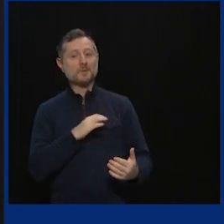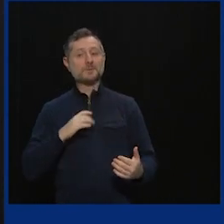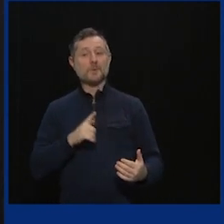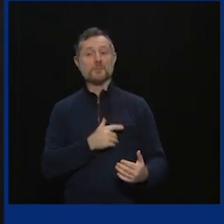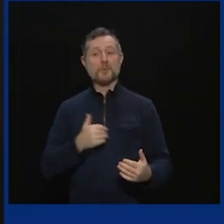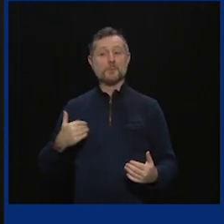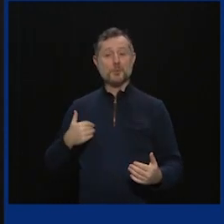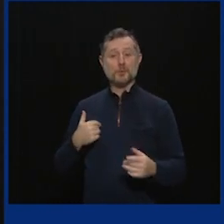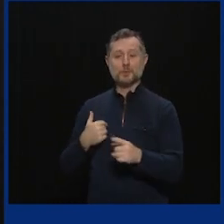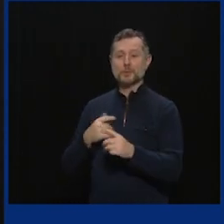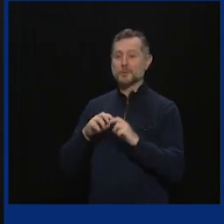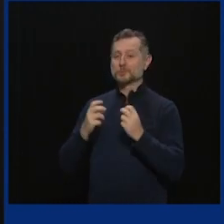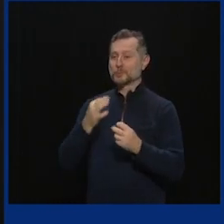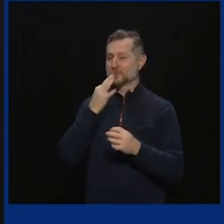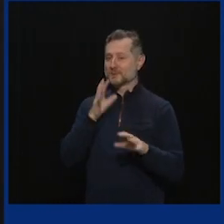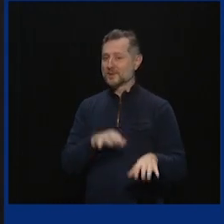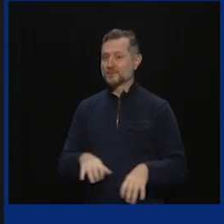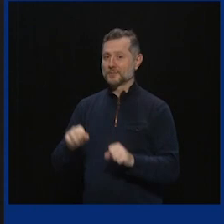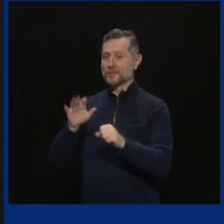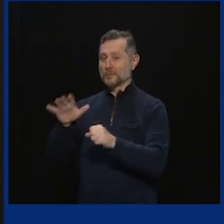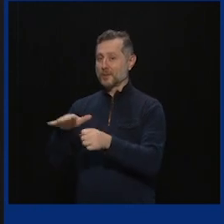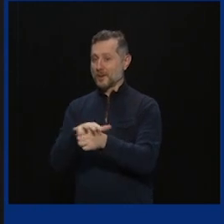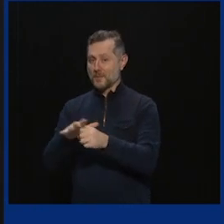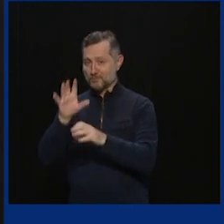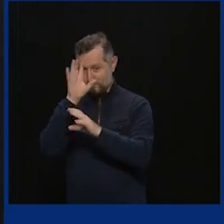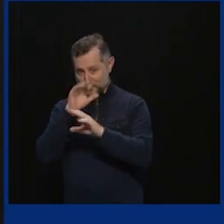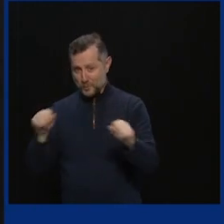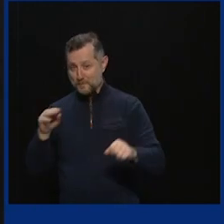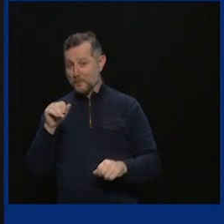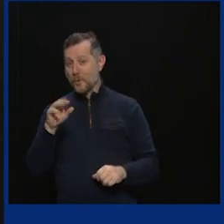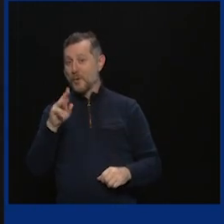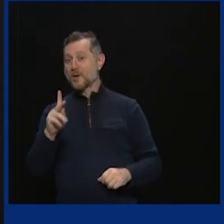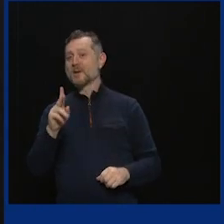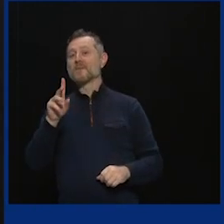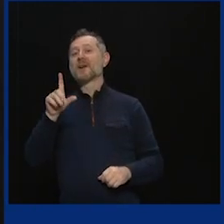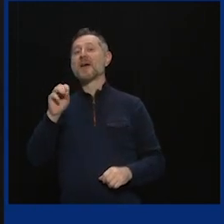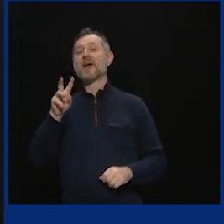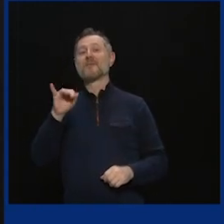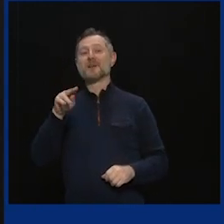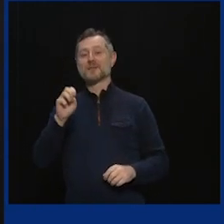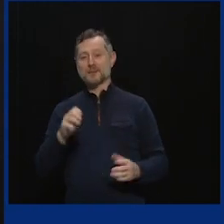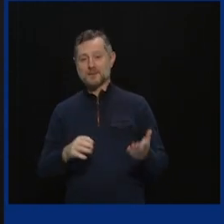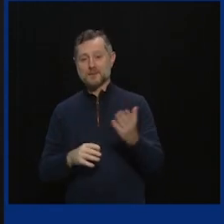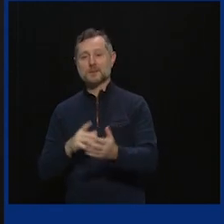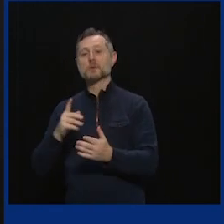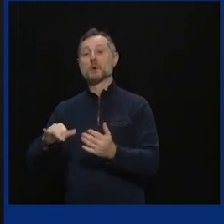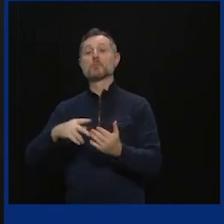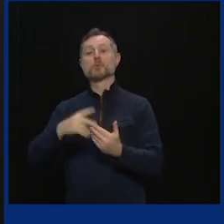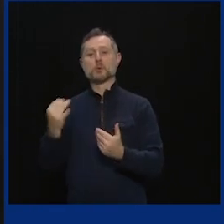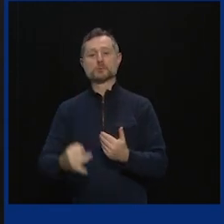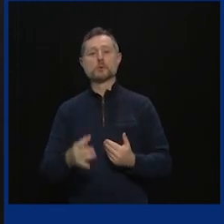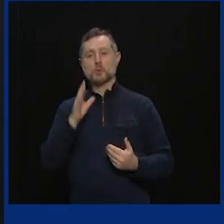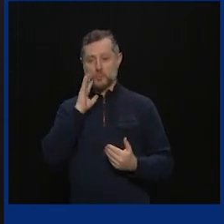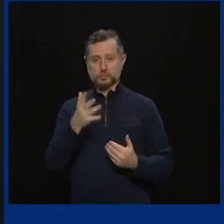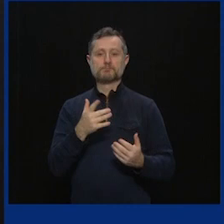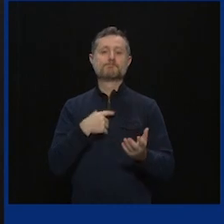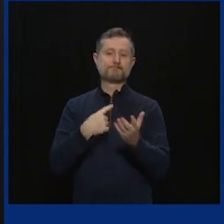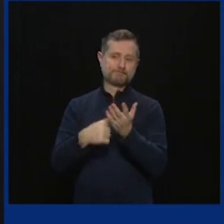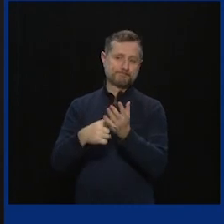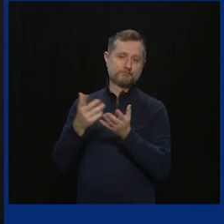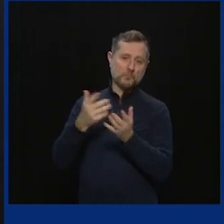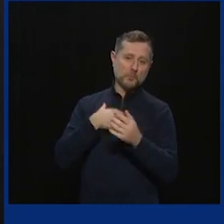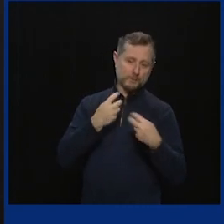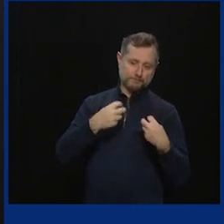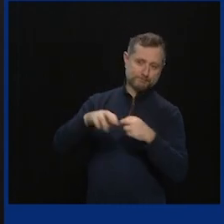because this project will work with the community, but also with the Borough President's office. So we're delighted to have him as a great keeper of